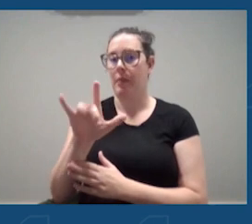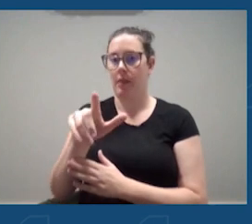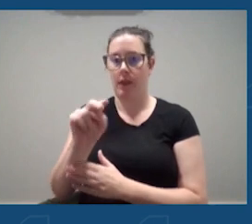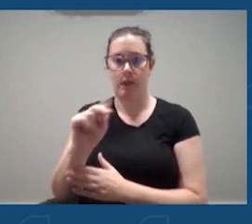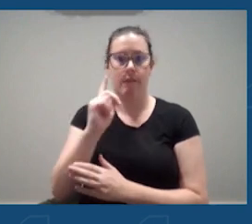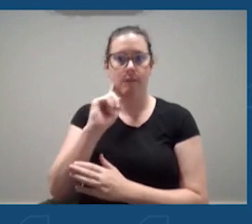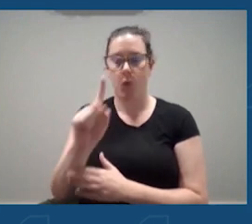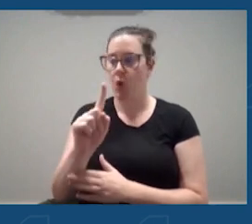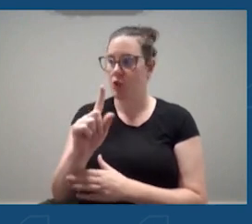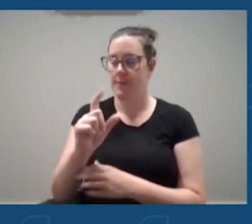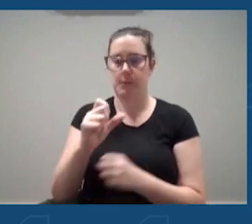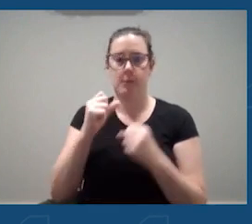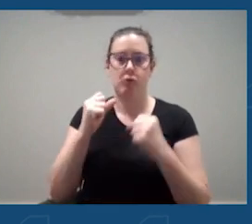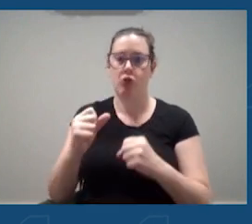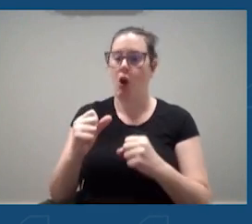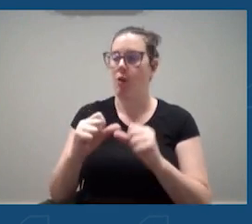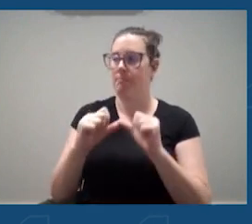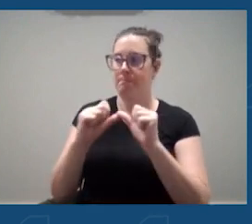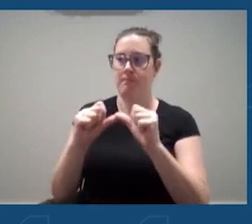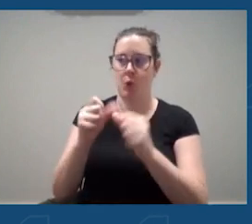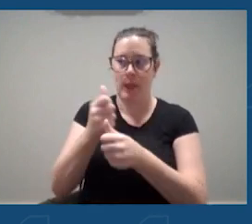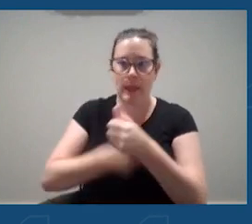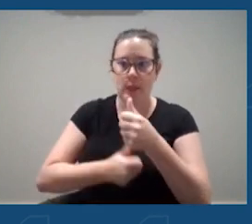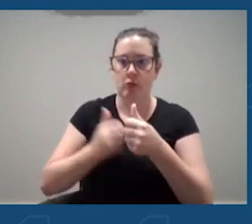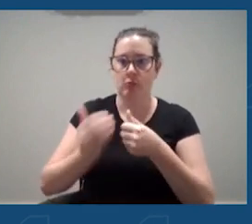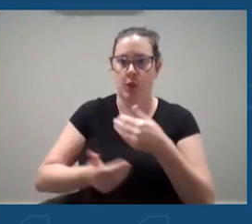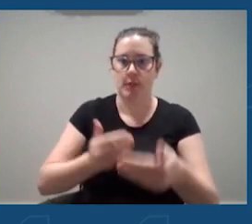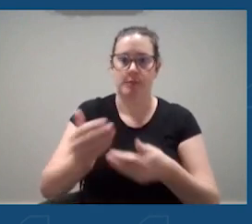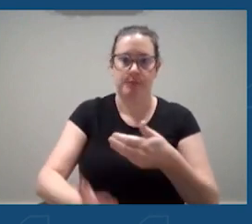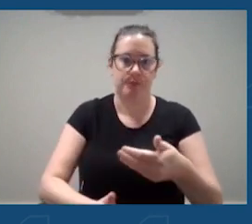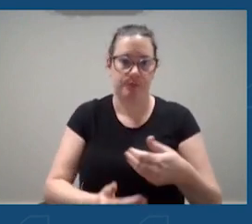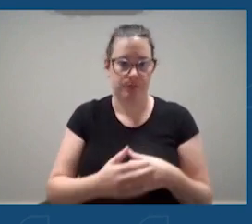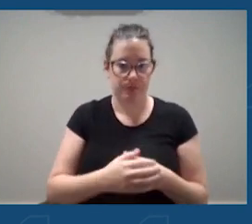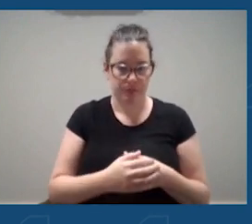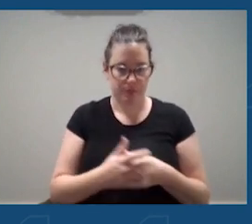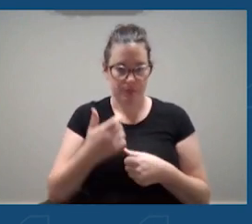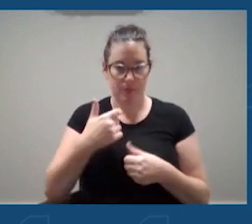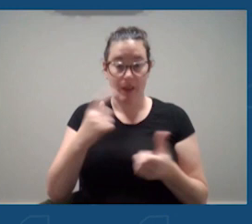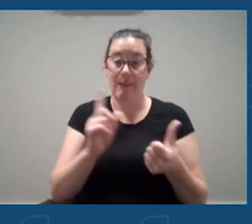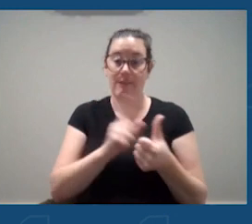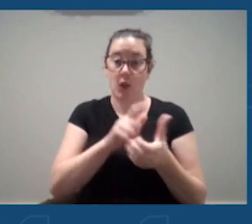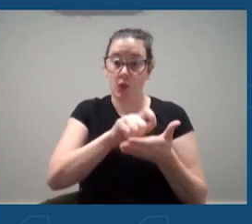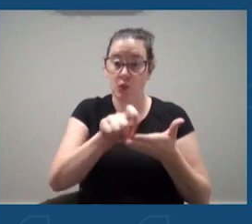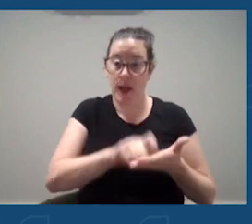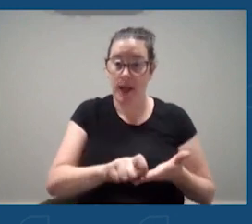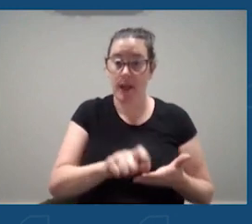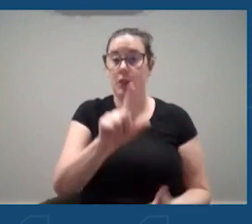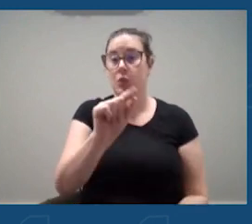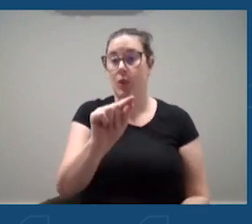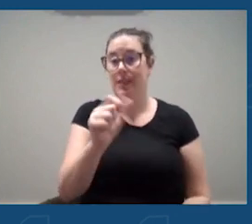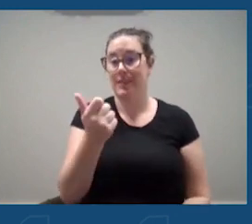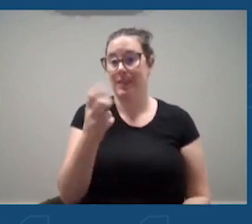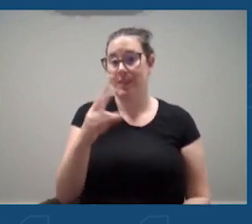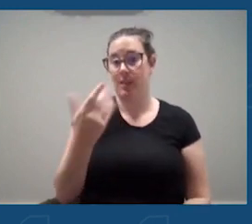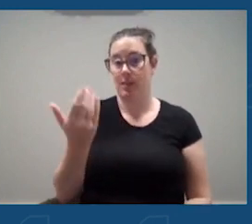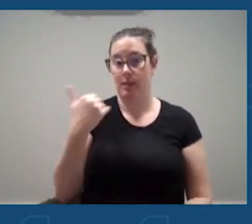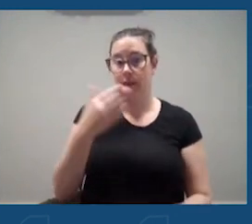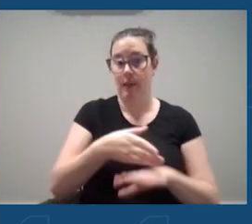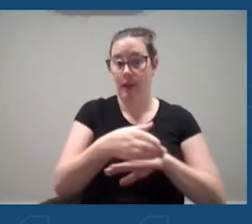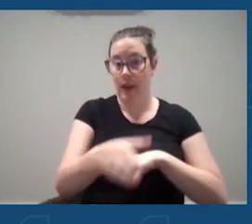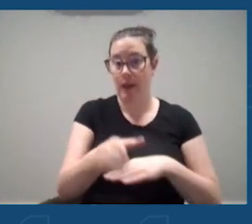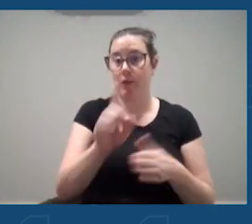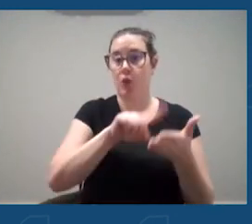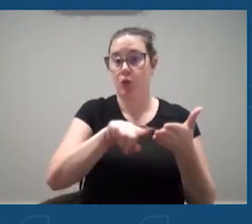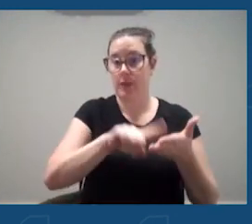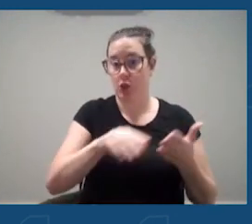step of the way. I first authored this in 2017 after the Pew Research Center